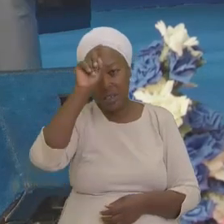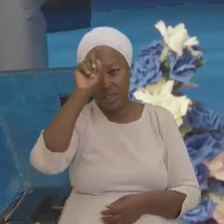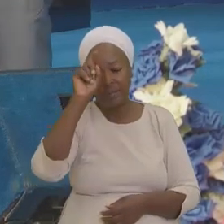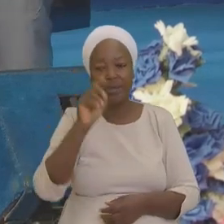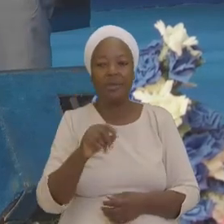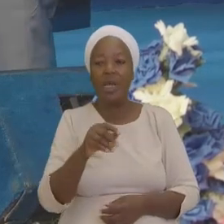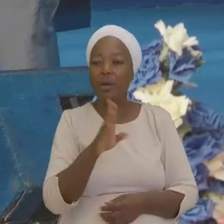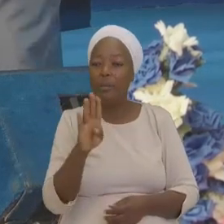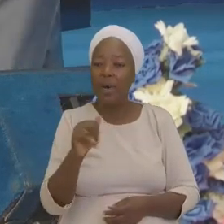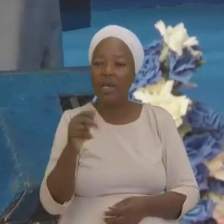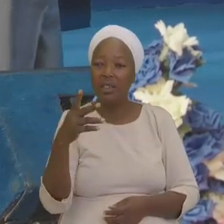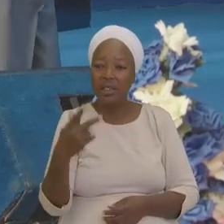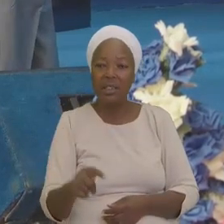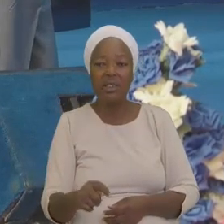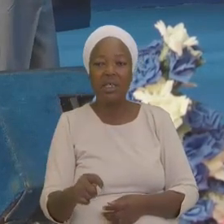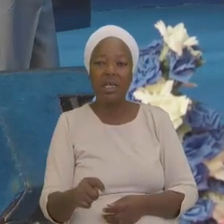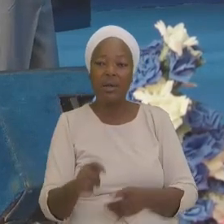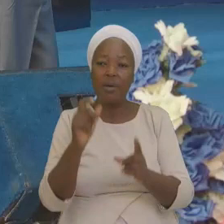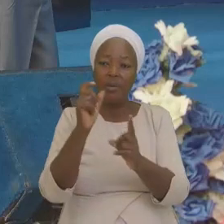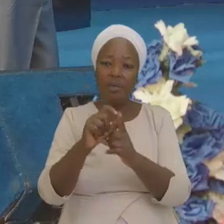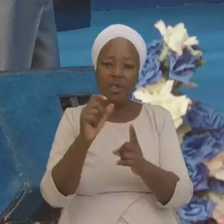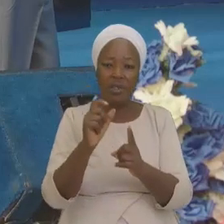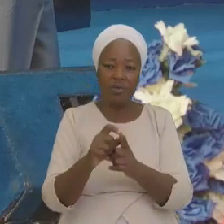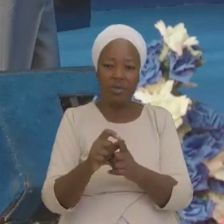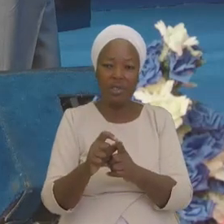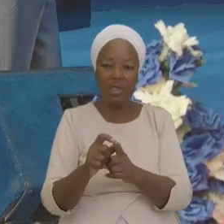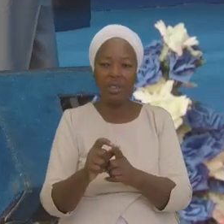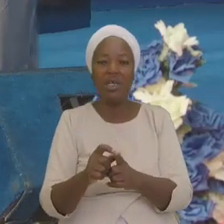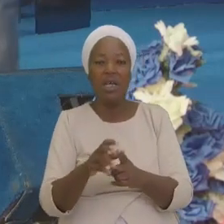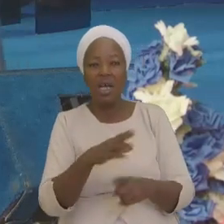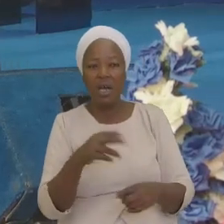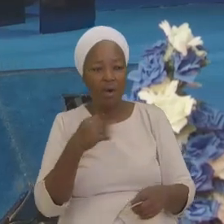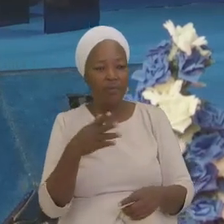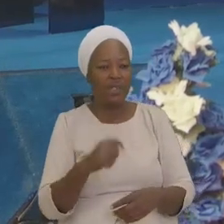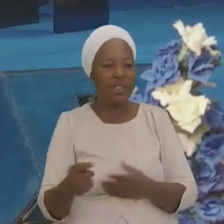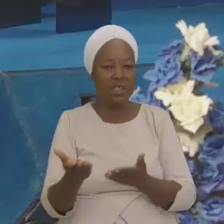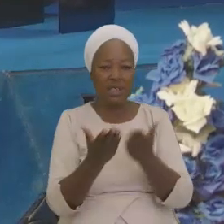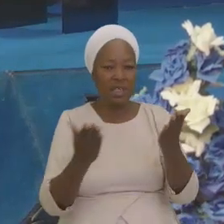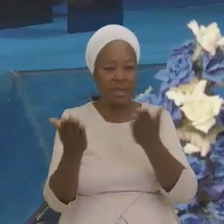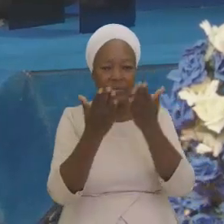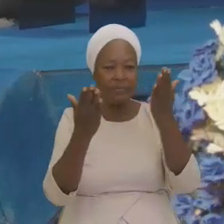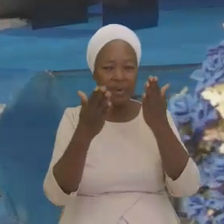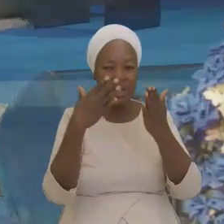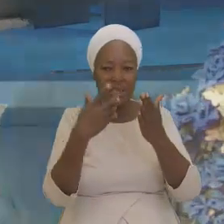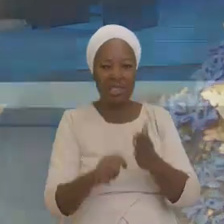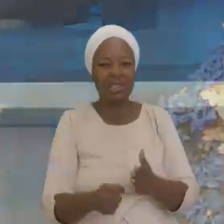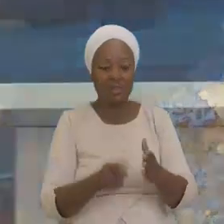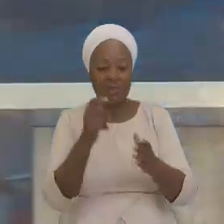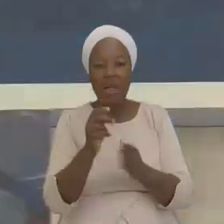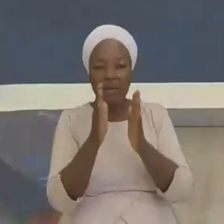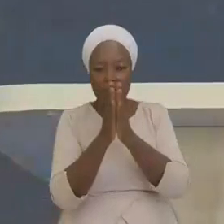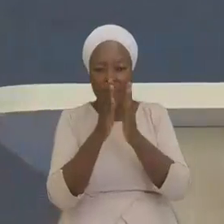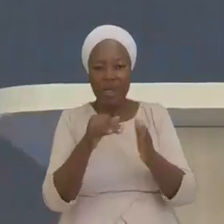By the ministry, ministration, and the sacrifice, the mediatorship that he had